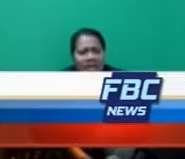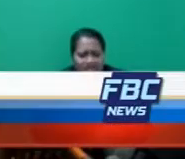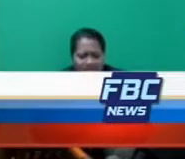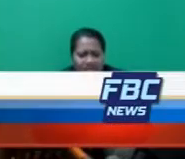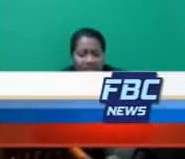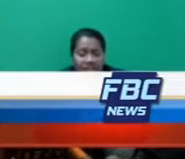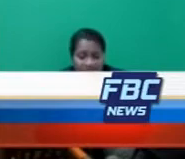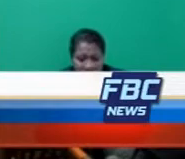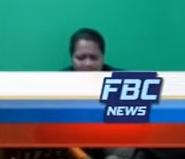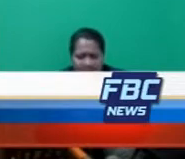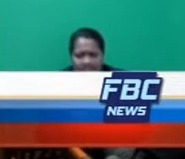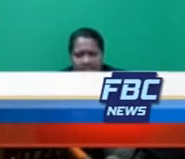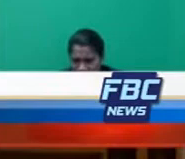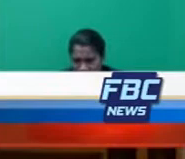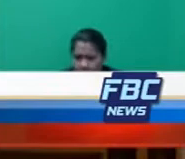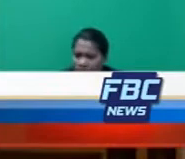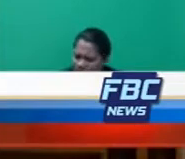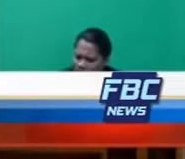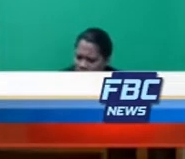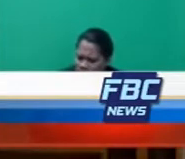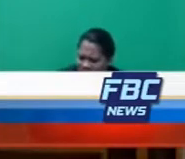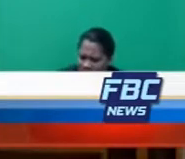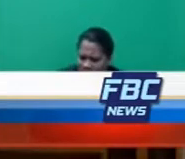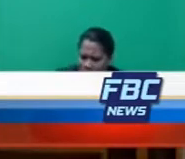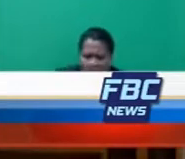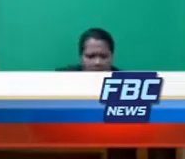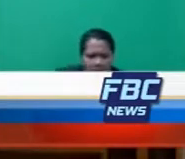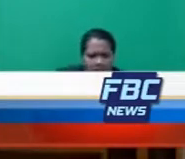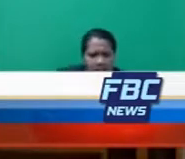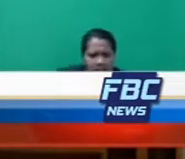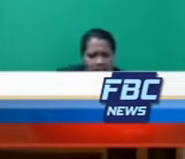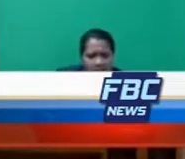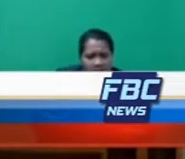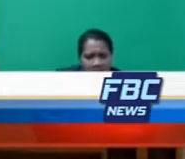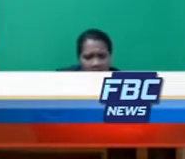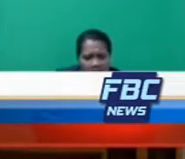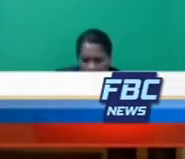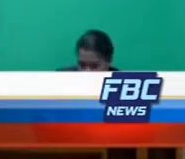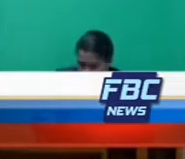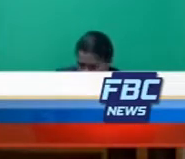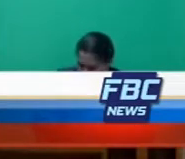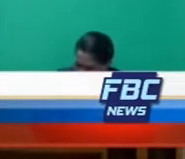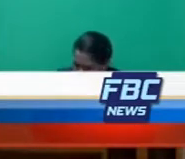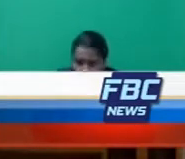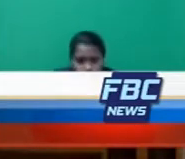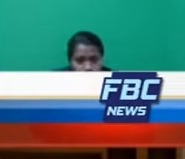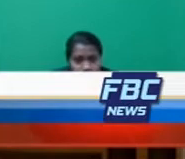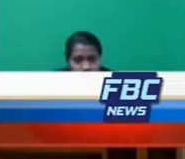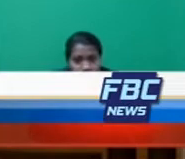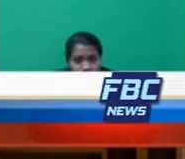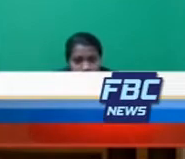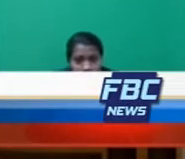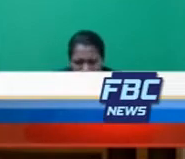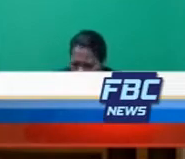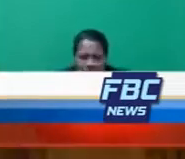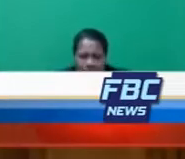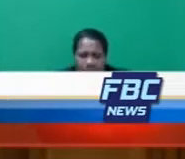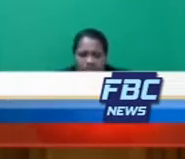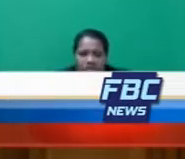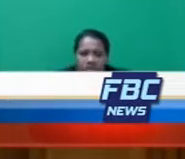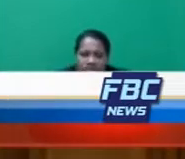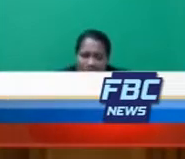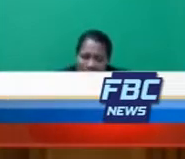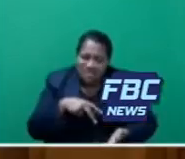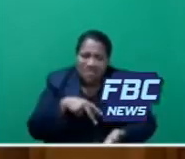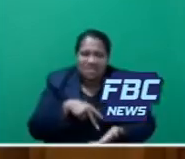yesterday, Nawaikula alleged that ministers have hired their relatives into the civil service. However, he was shot down by ministers